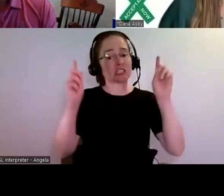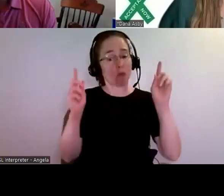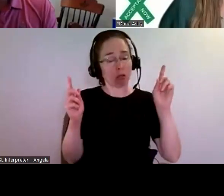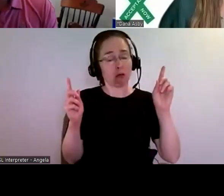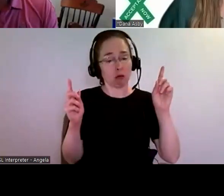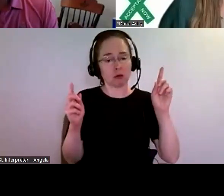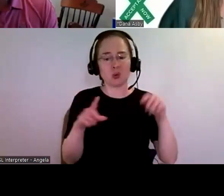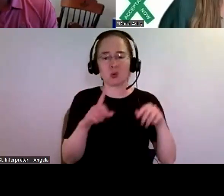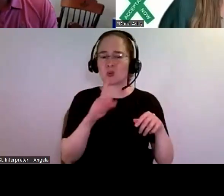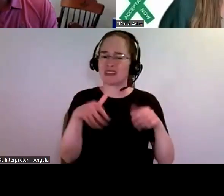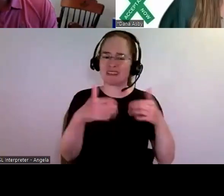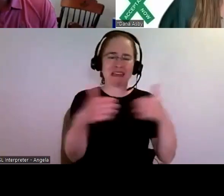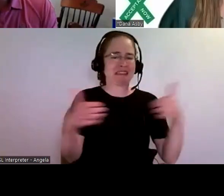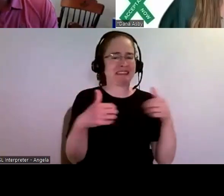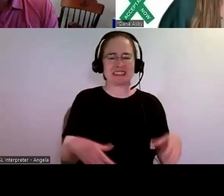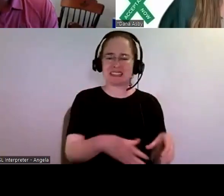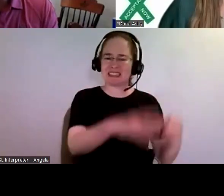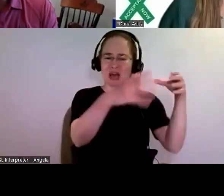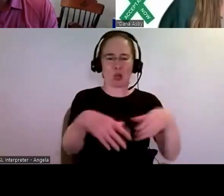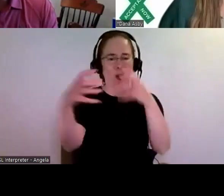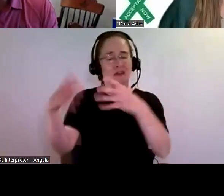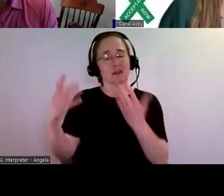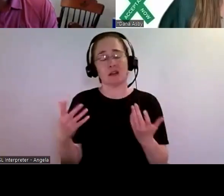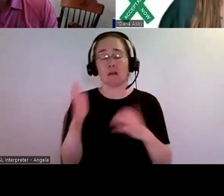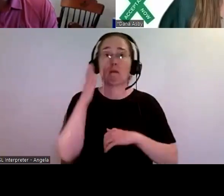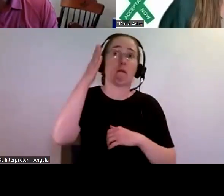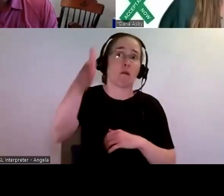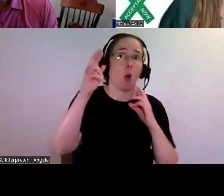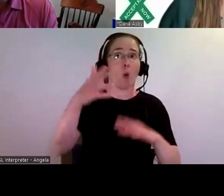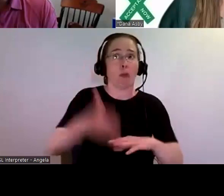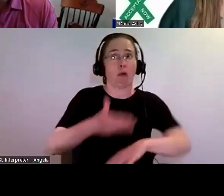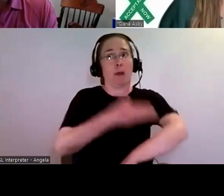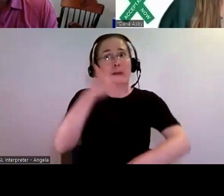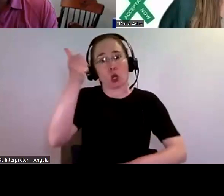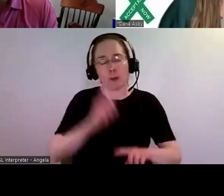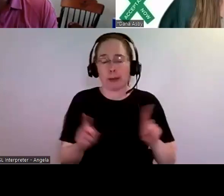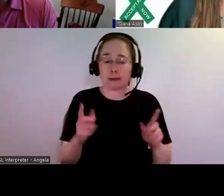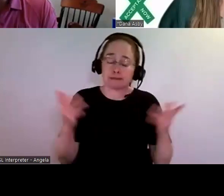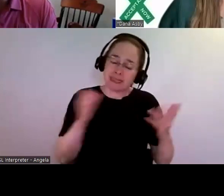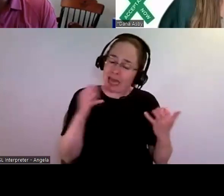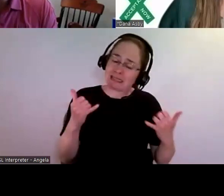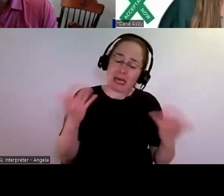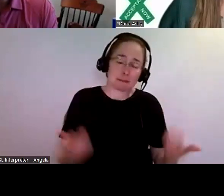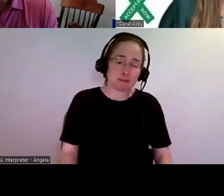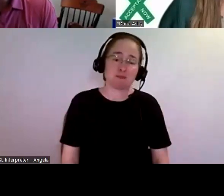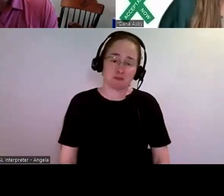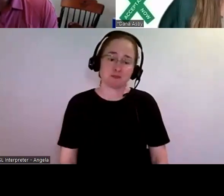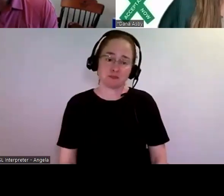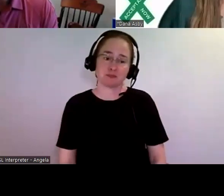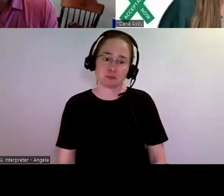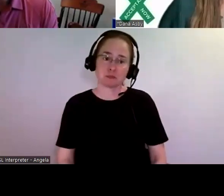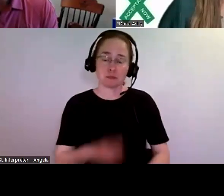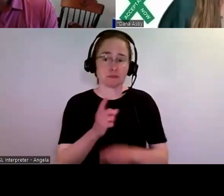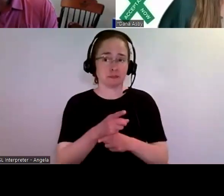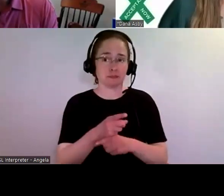the siloing is, someday I hope it's better, but that day's not today. Right.